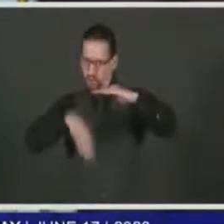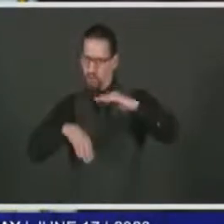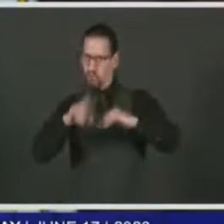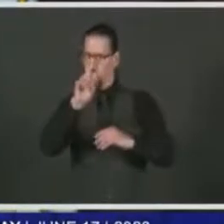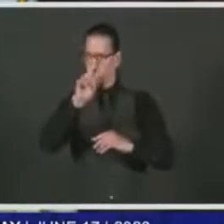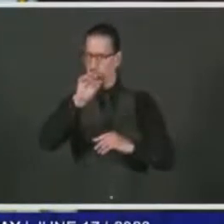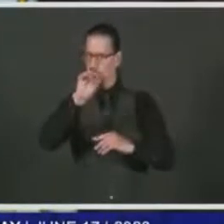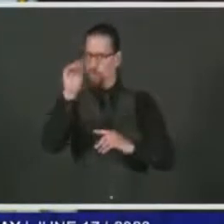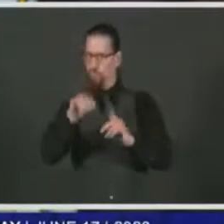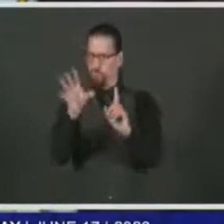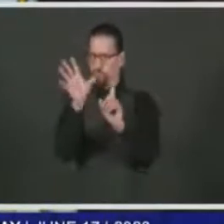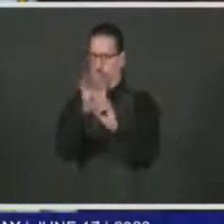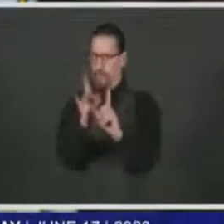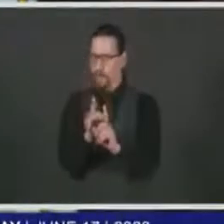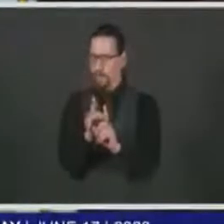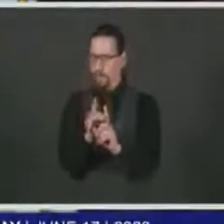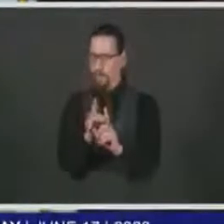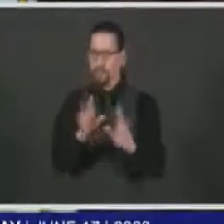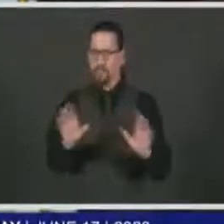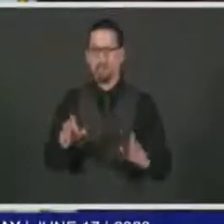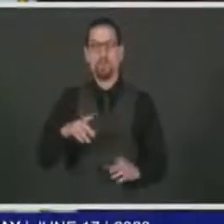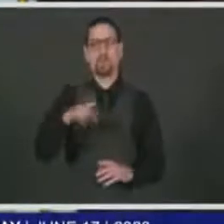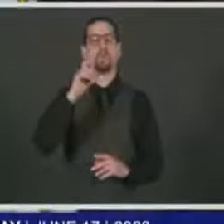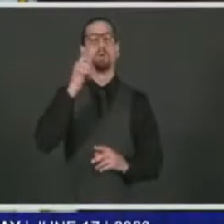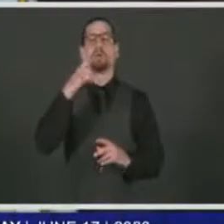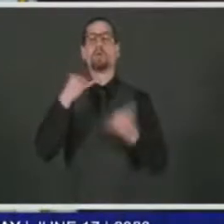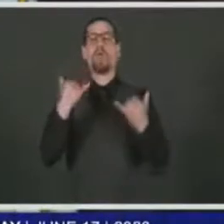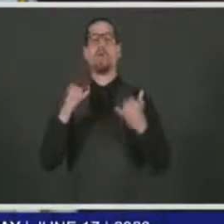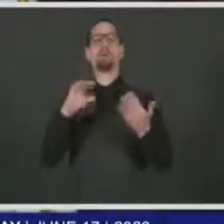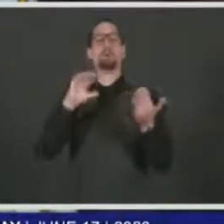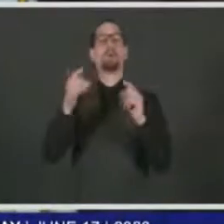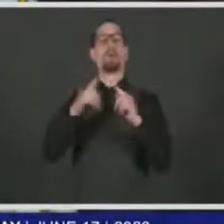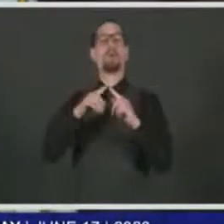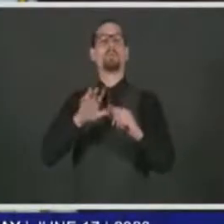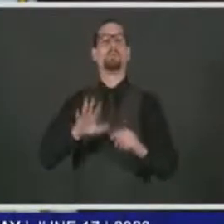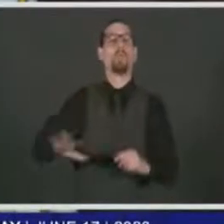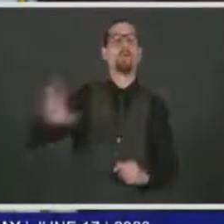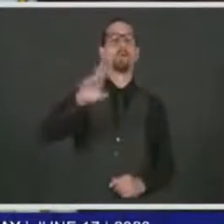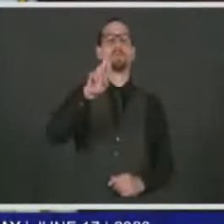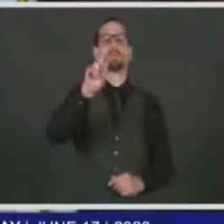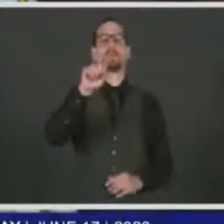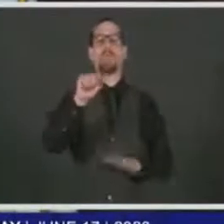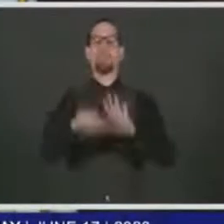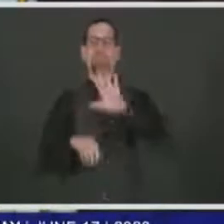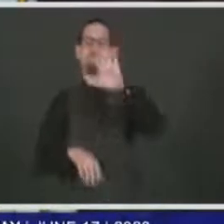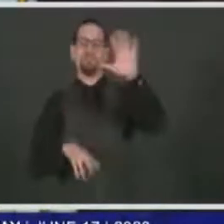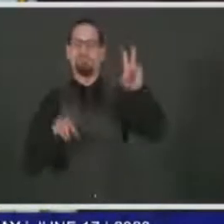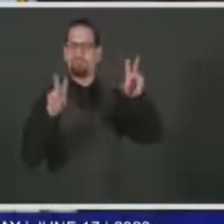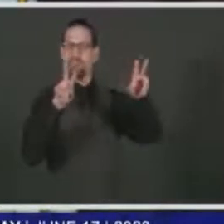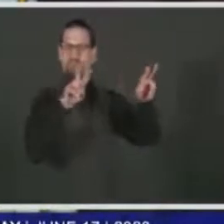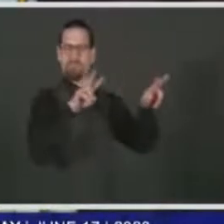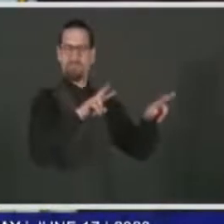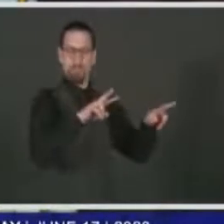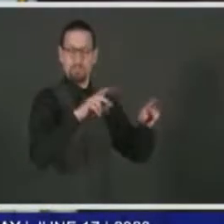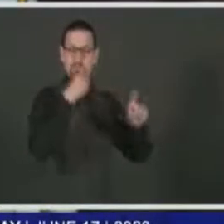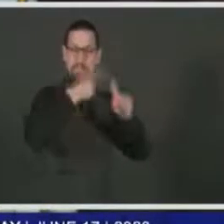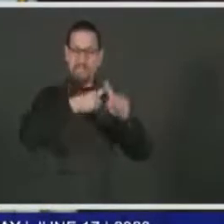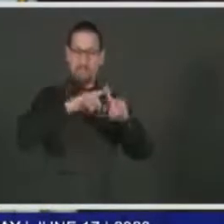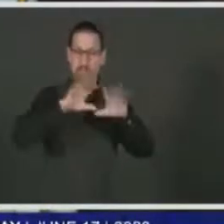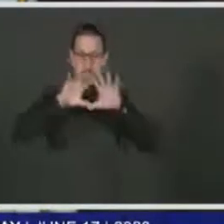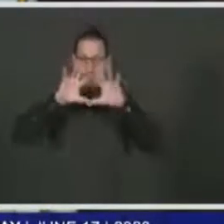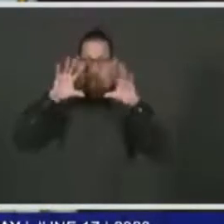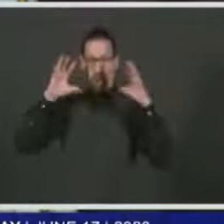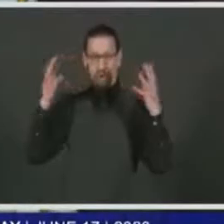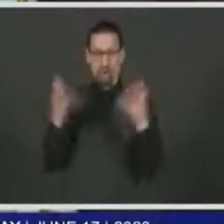But if you look around the country, this is really important, if you look around the country, around the world, at the states